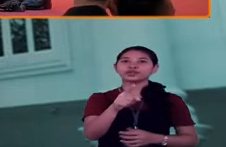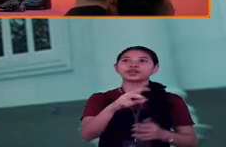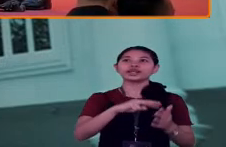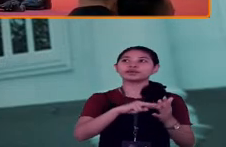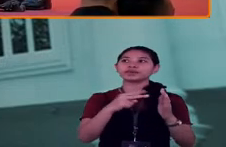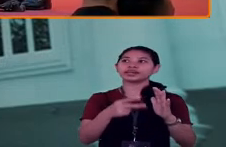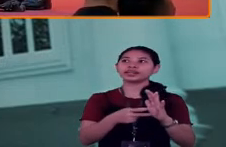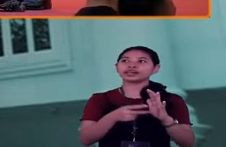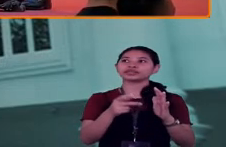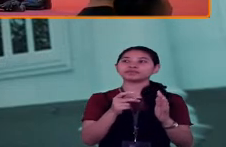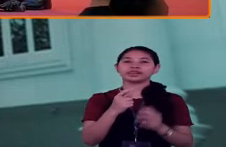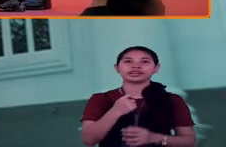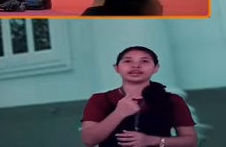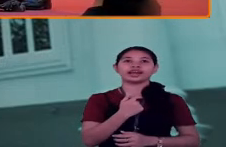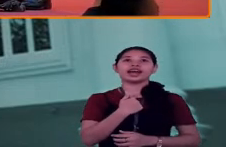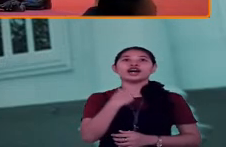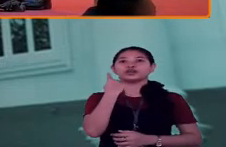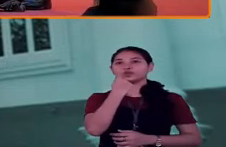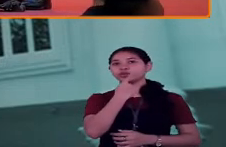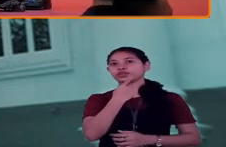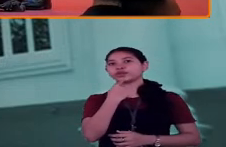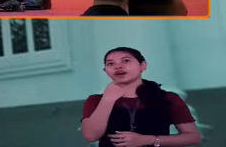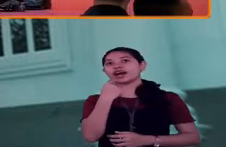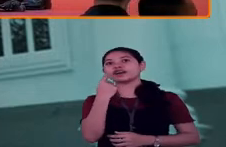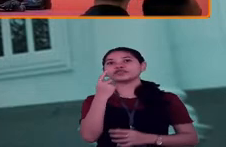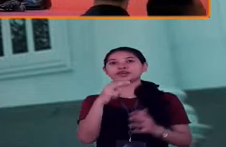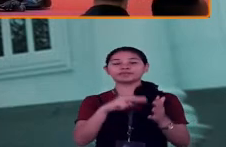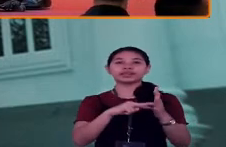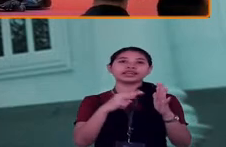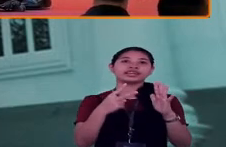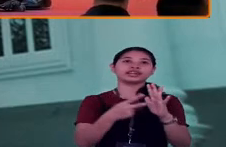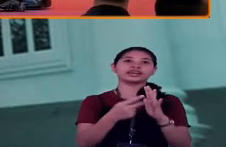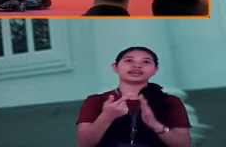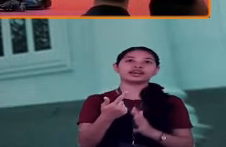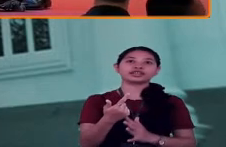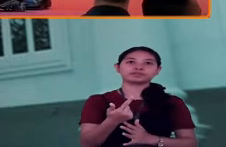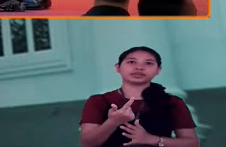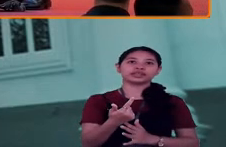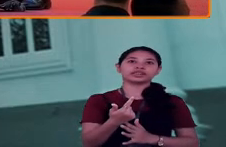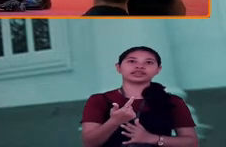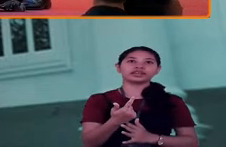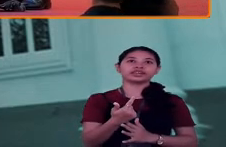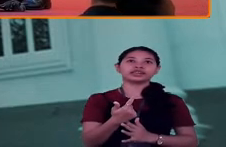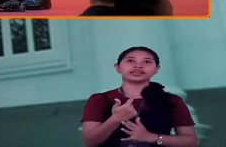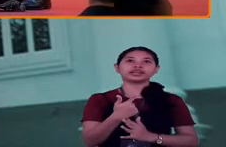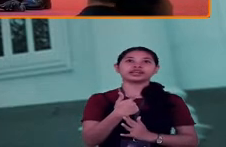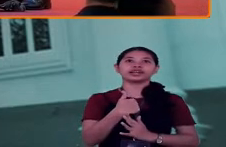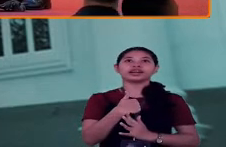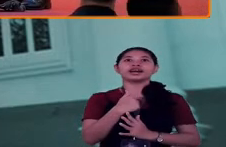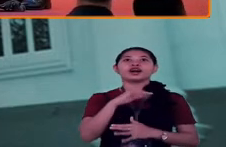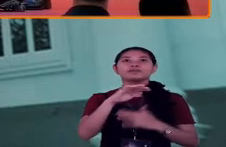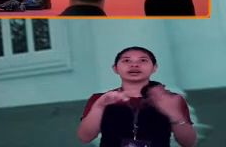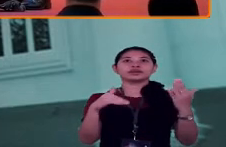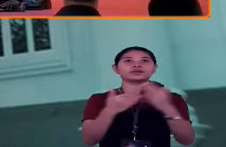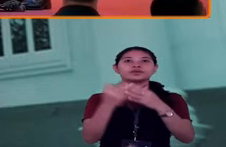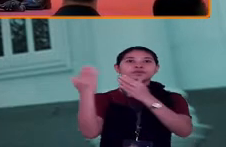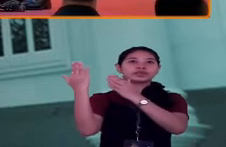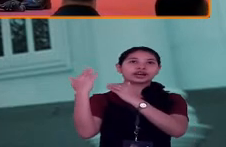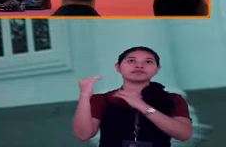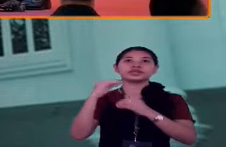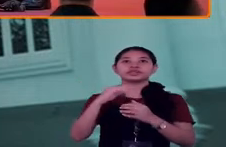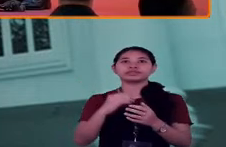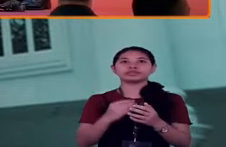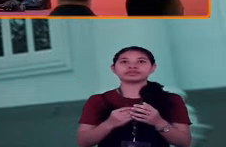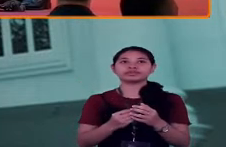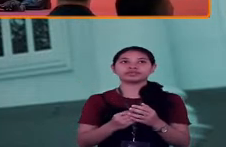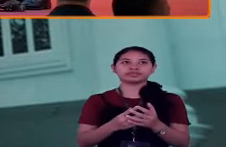Whosoever surely meaneth me, whosoever meaneth me. All my